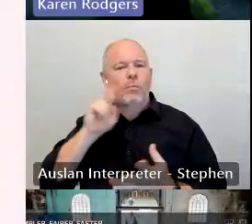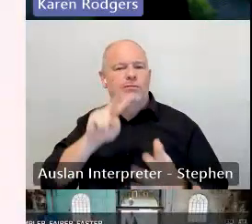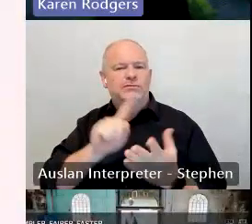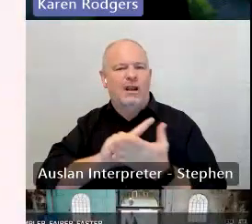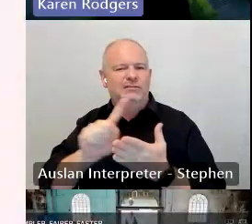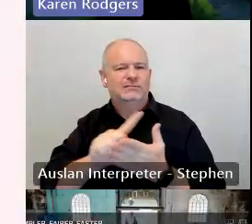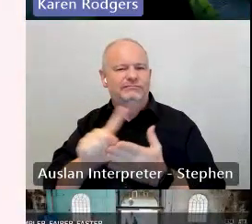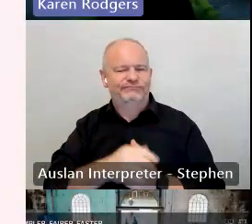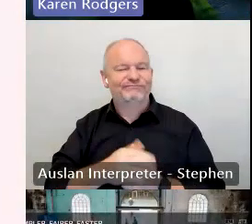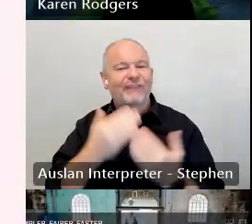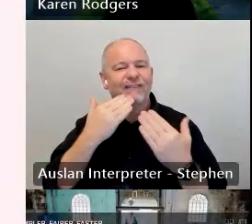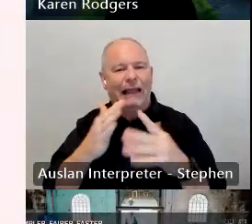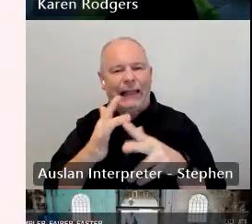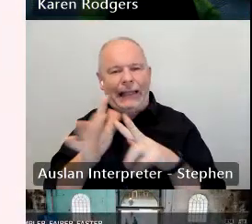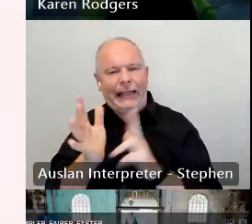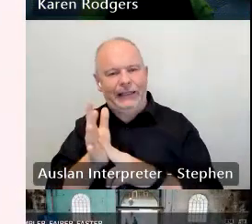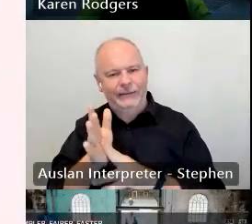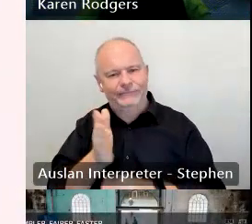Thank you, Ian.